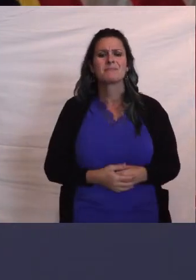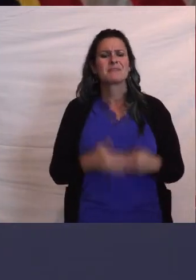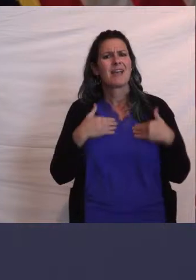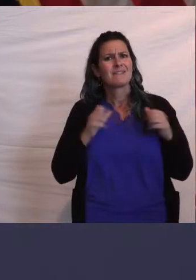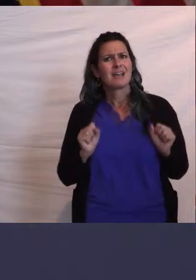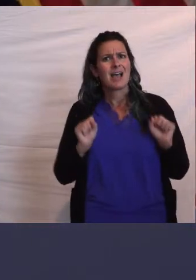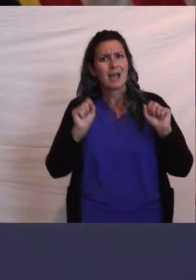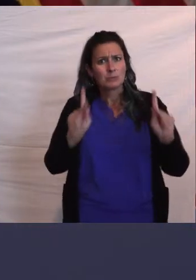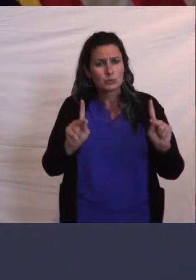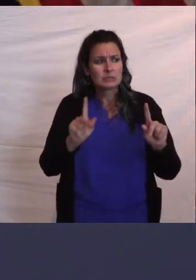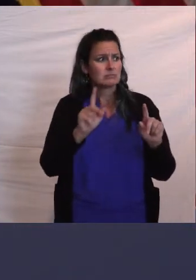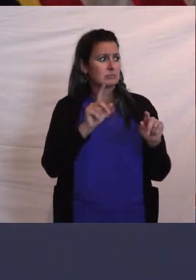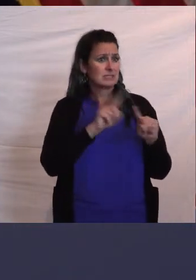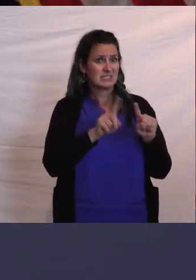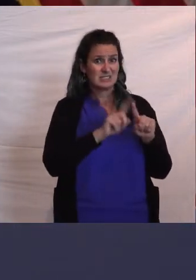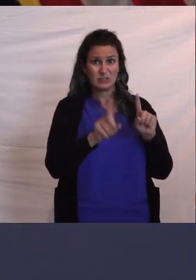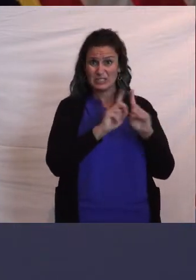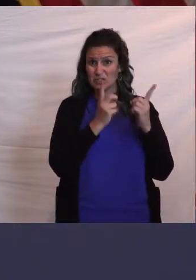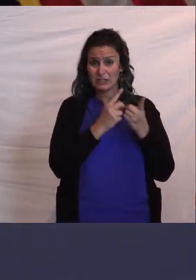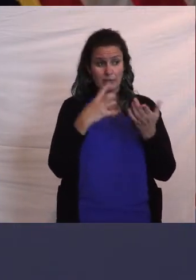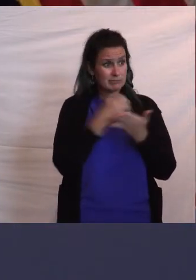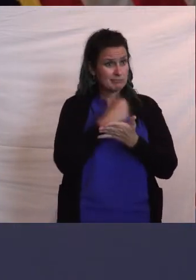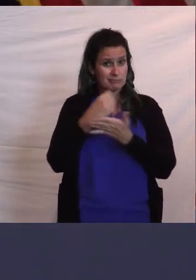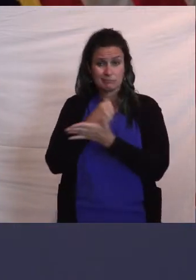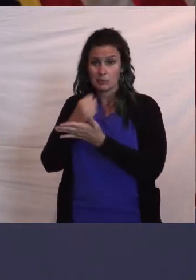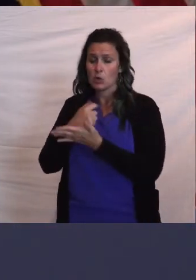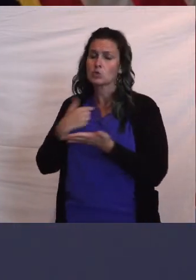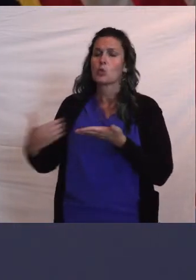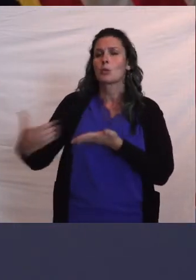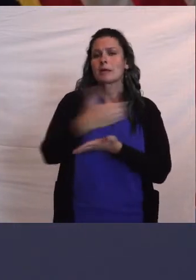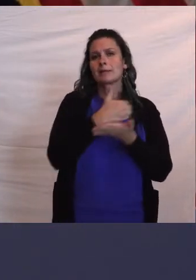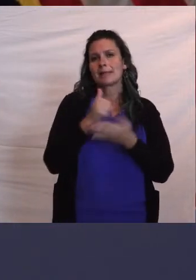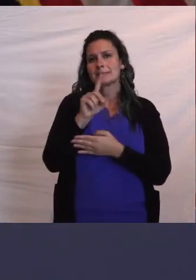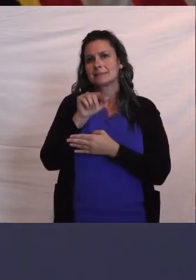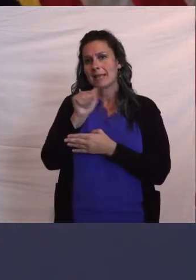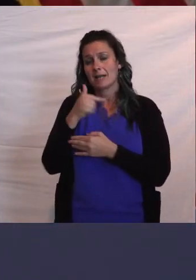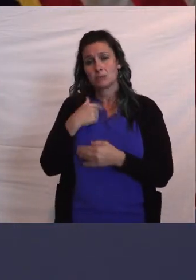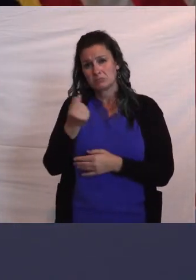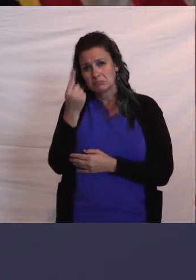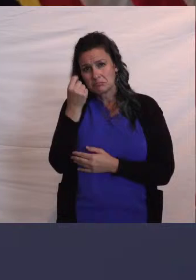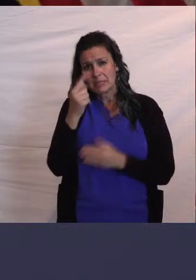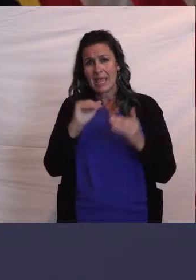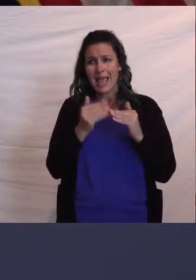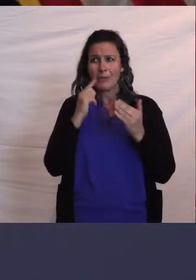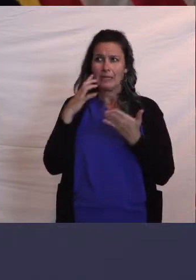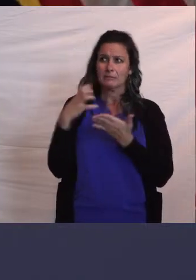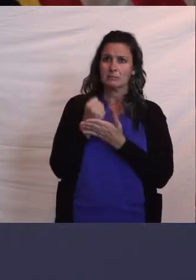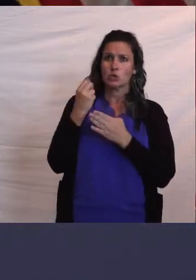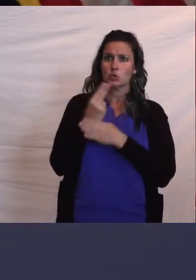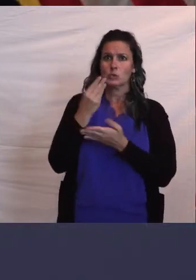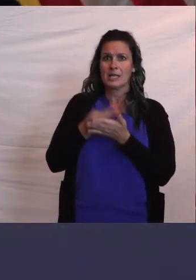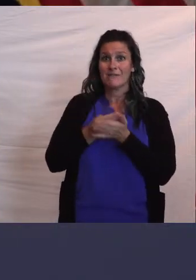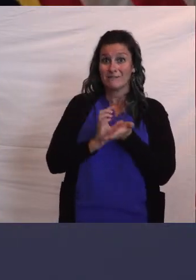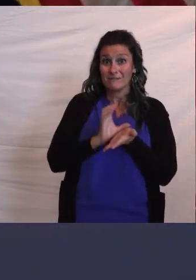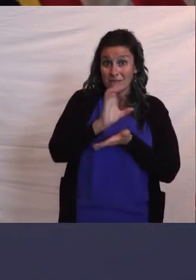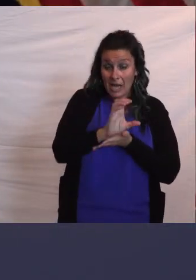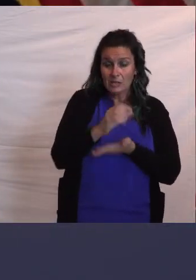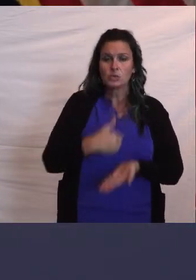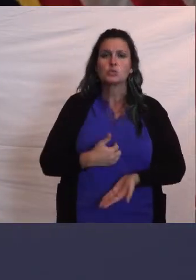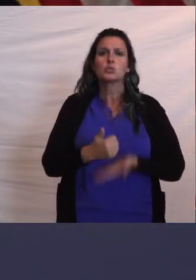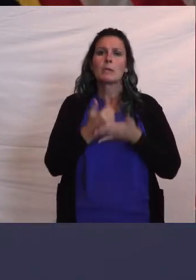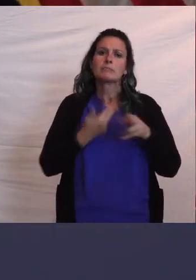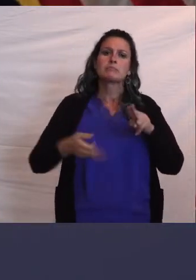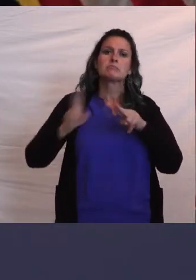that districts have seized successfully, and we're collecting data to understand how they leverage these funds to enrich